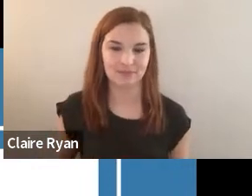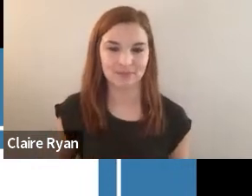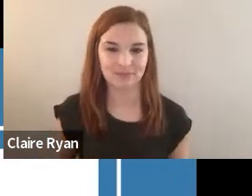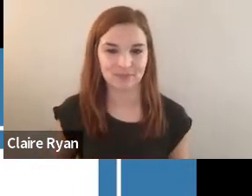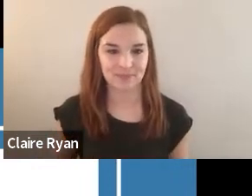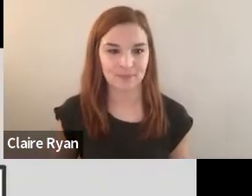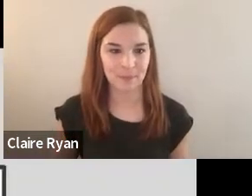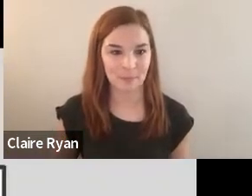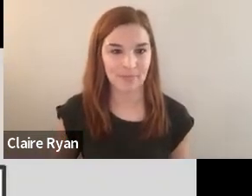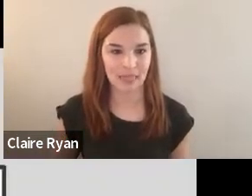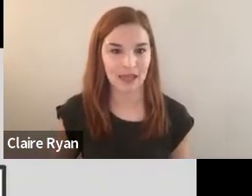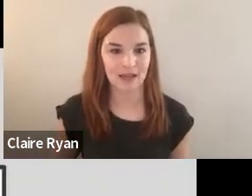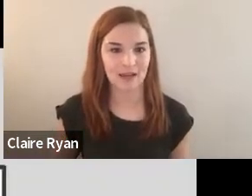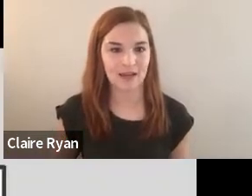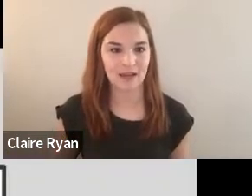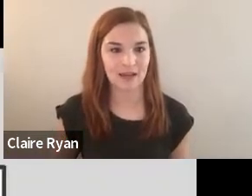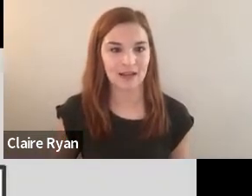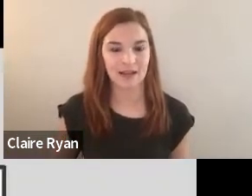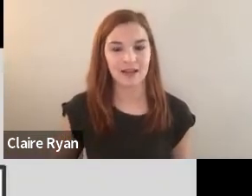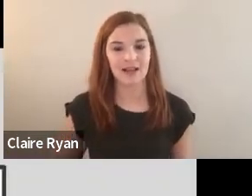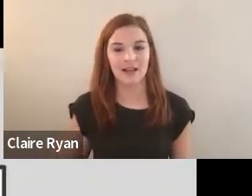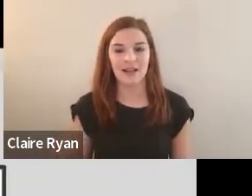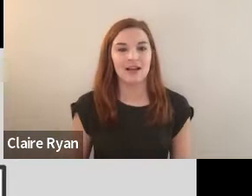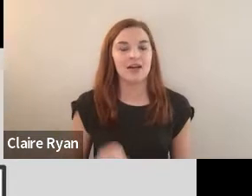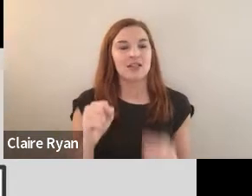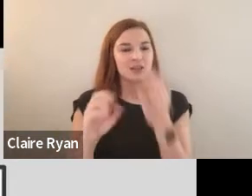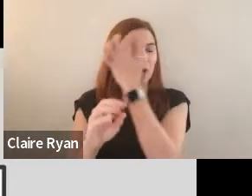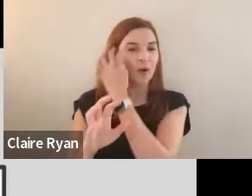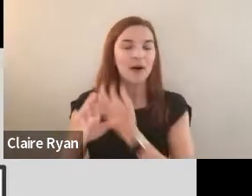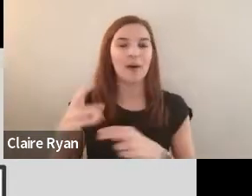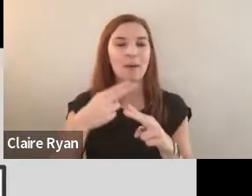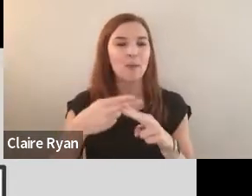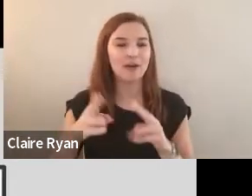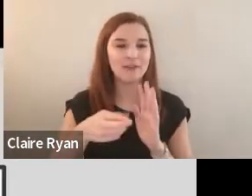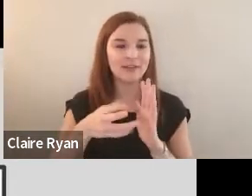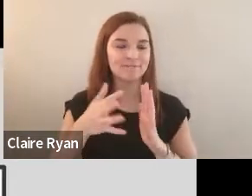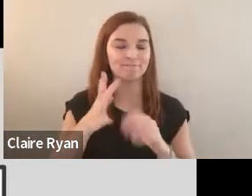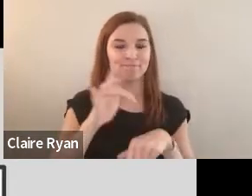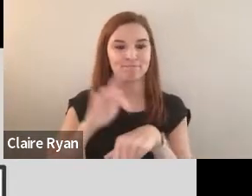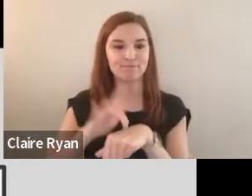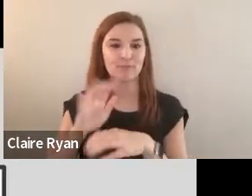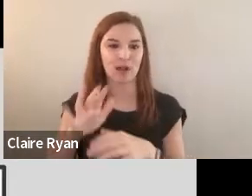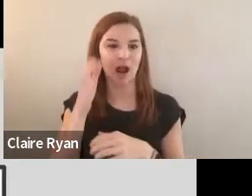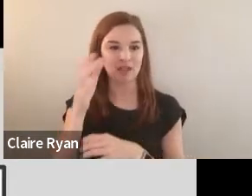I want to talk more with you about what exactly adverse childhood experiences is.